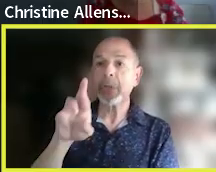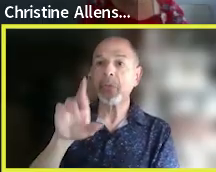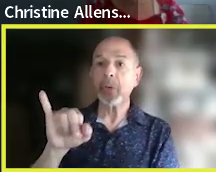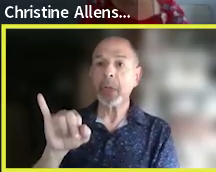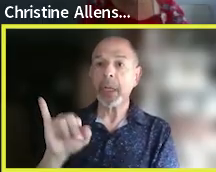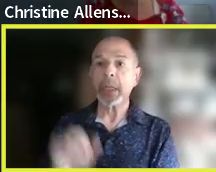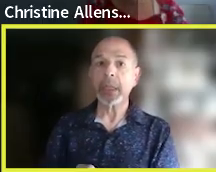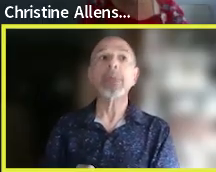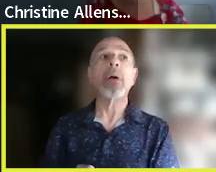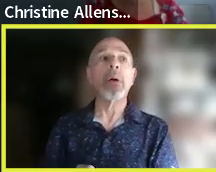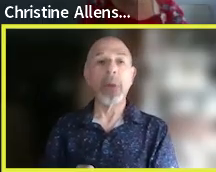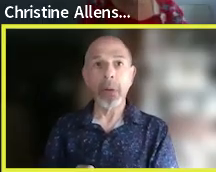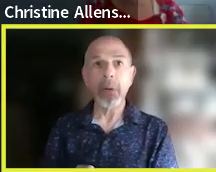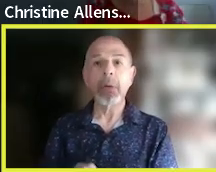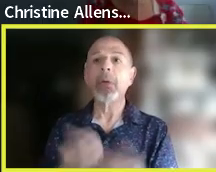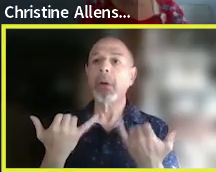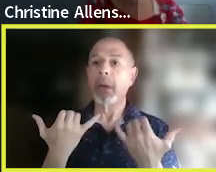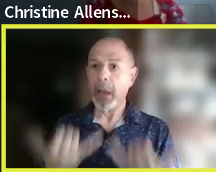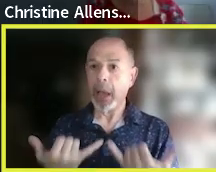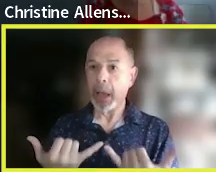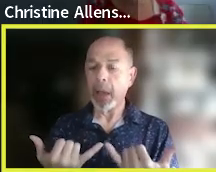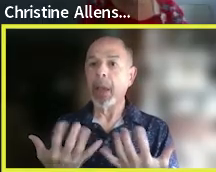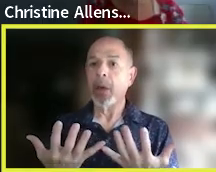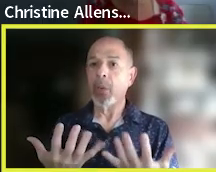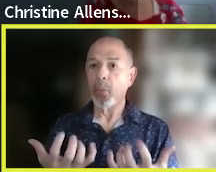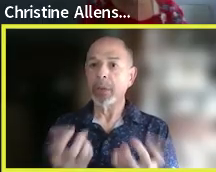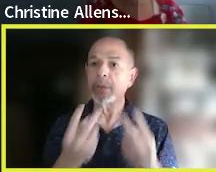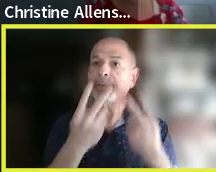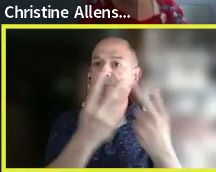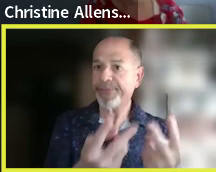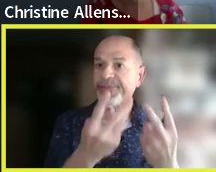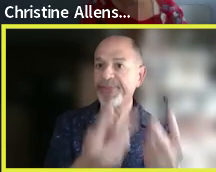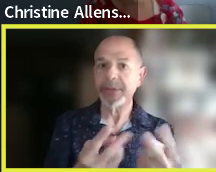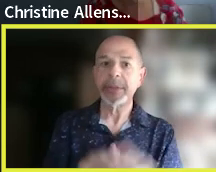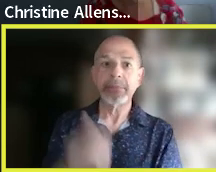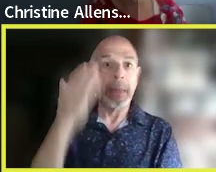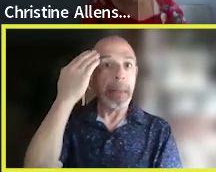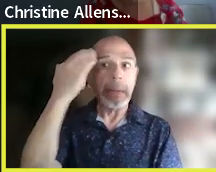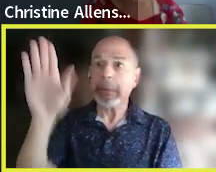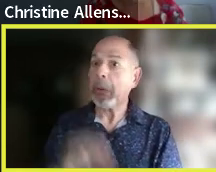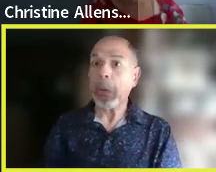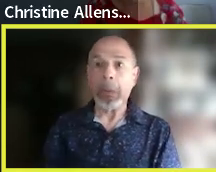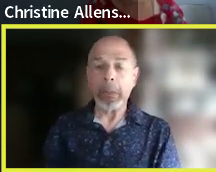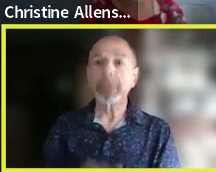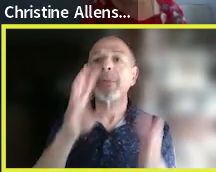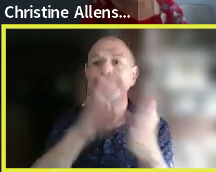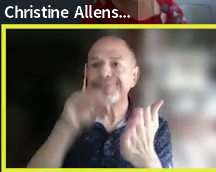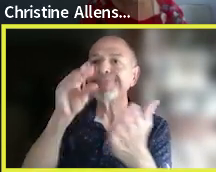now on my list to go visit because I never knew it existed. So we're always learning from each other.